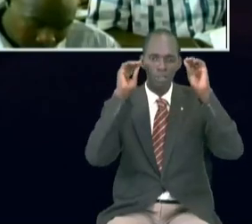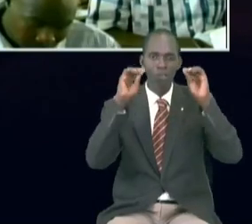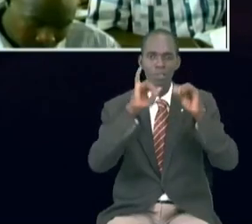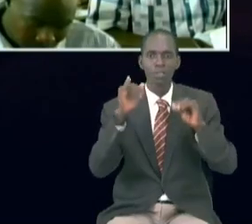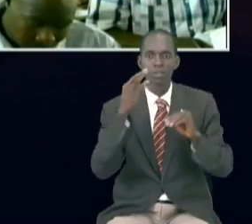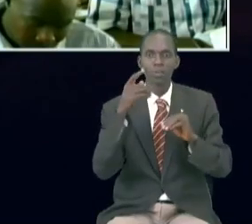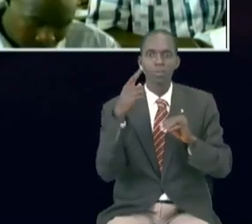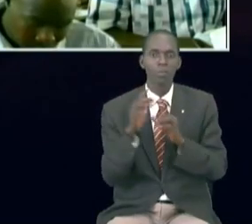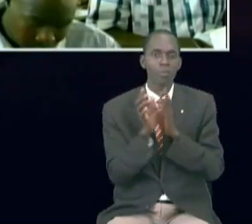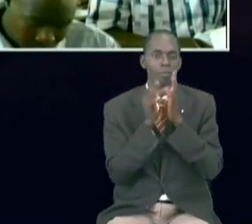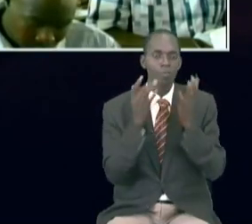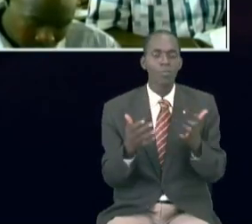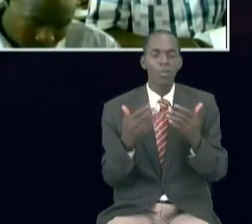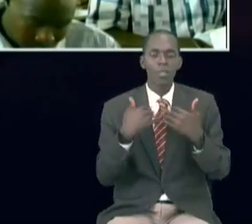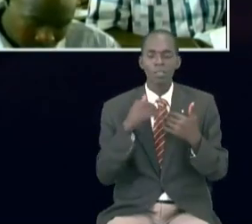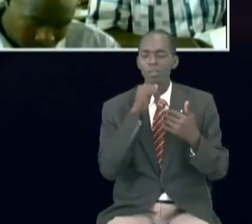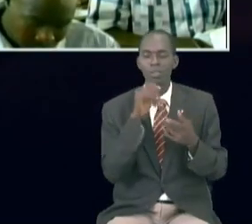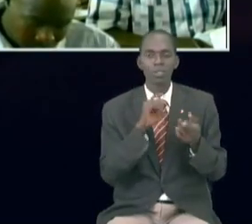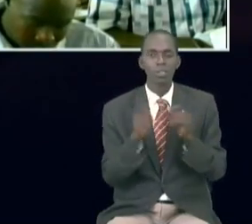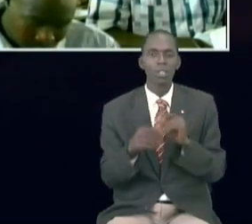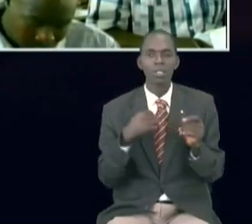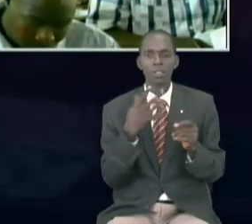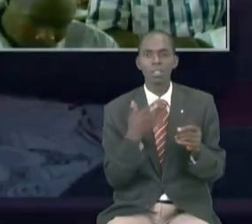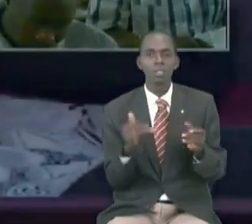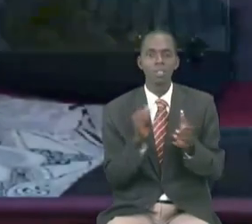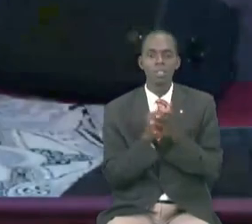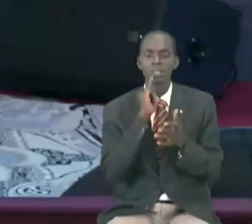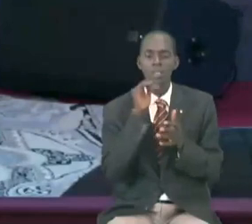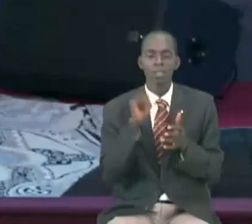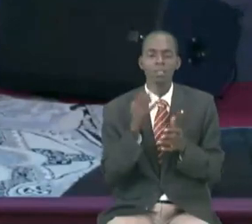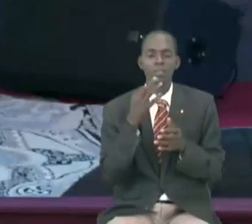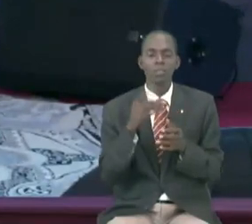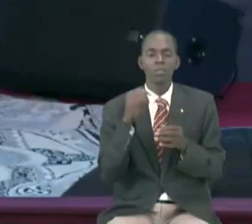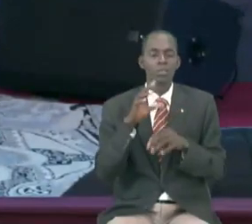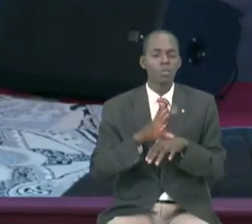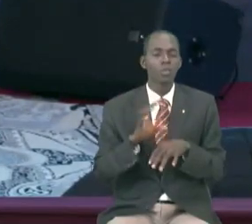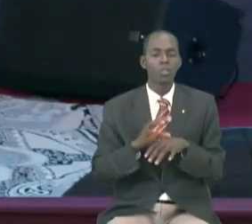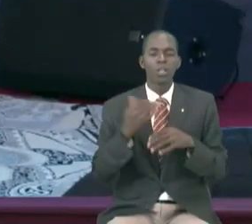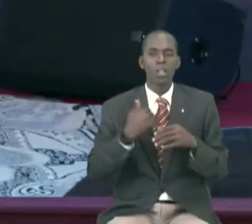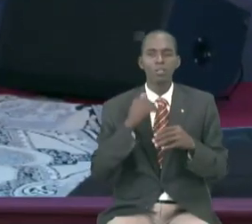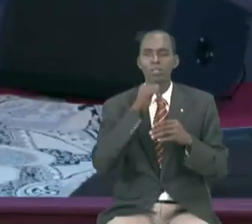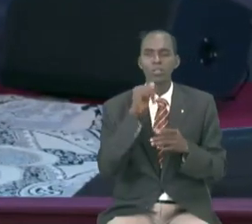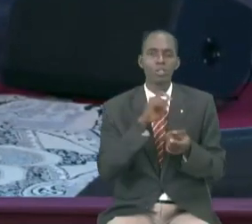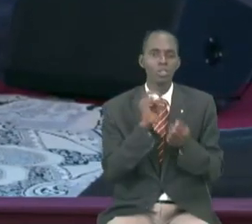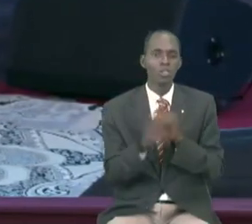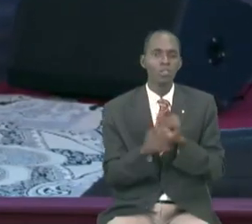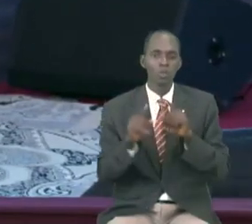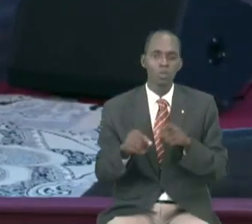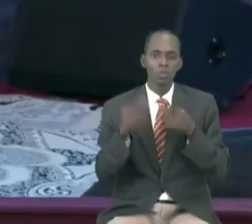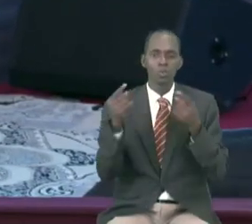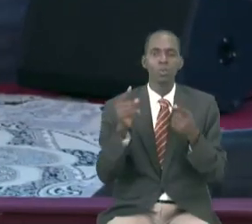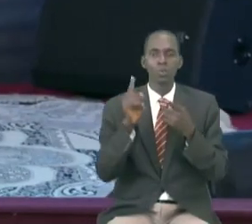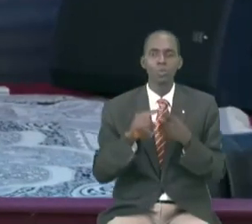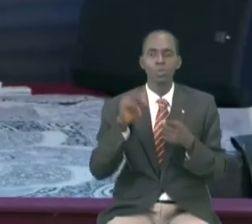that great city, and preach unto it the preaching that I bid